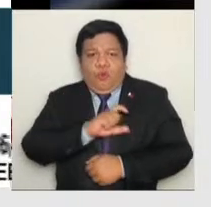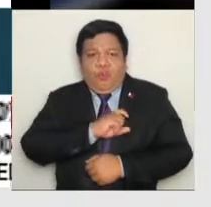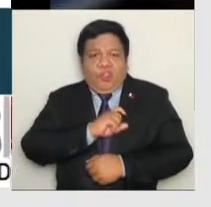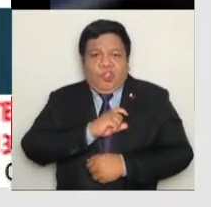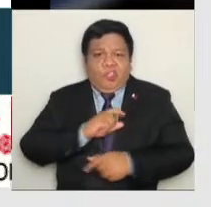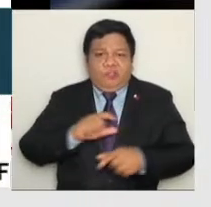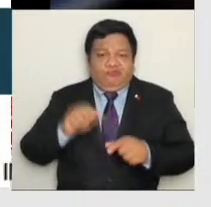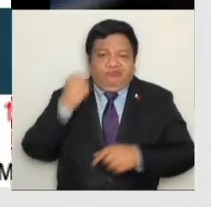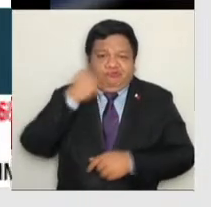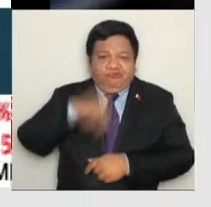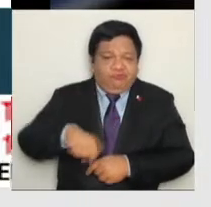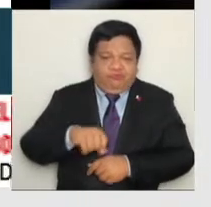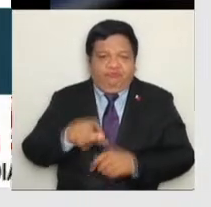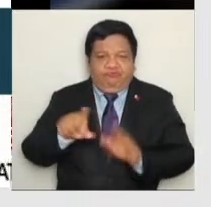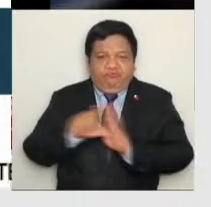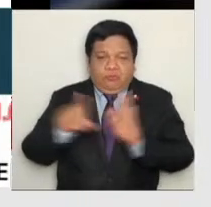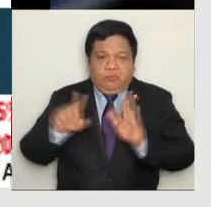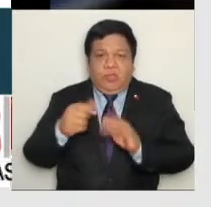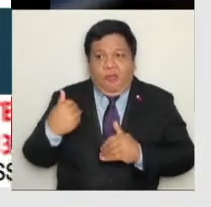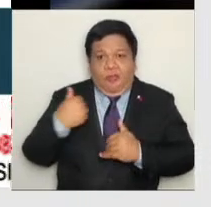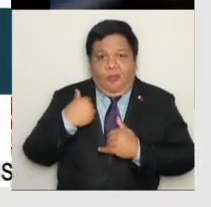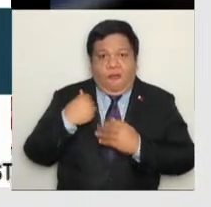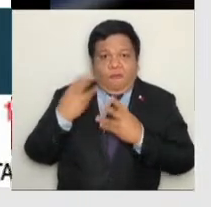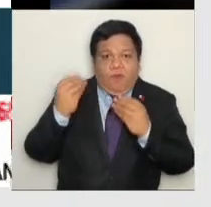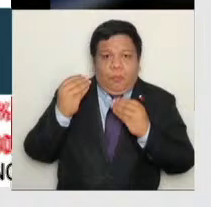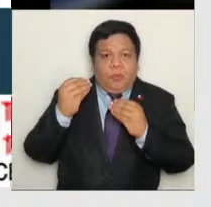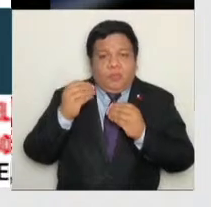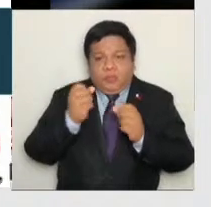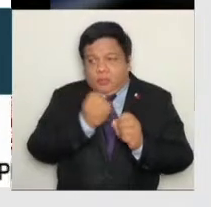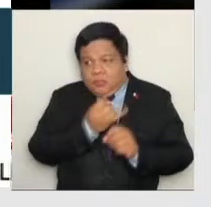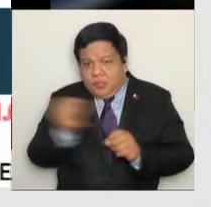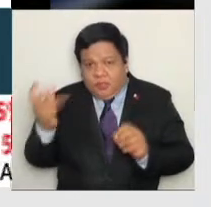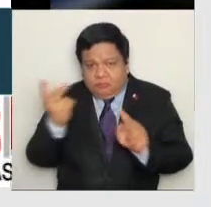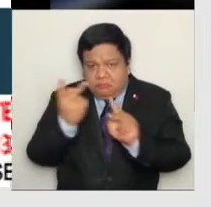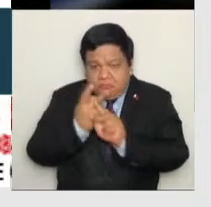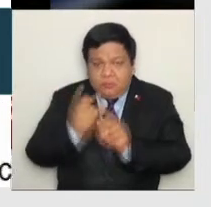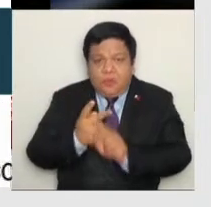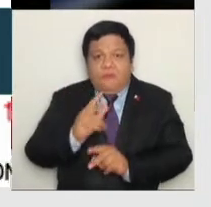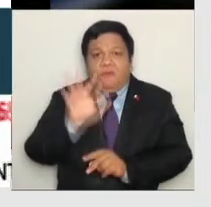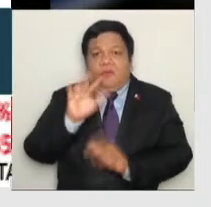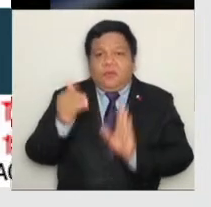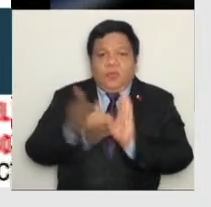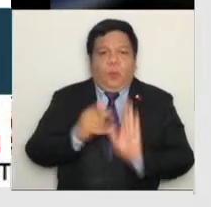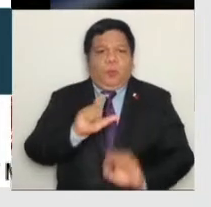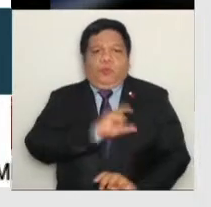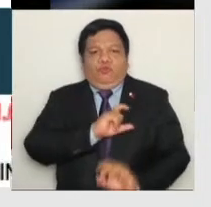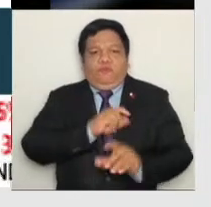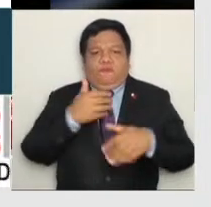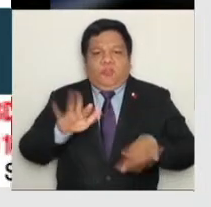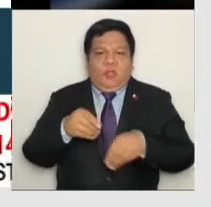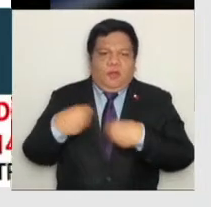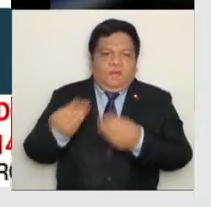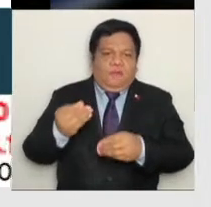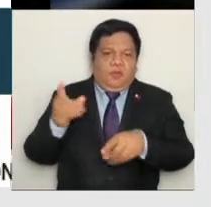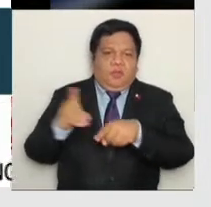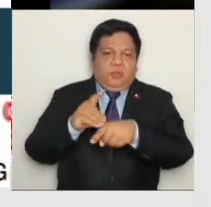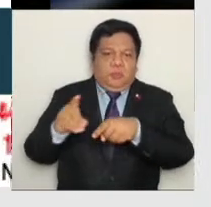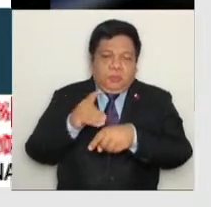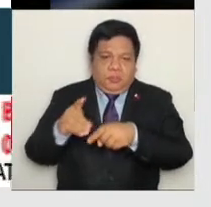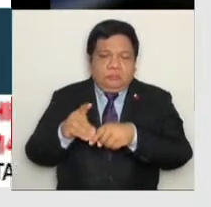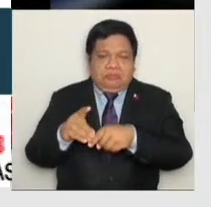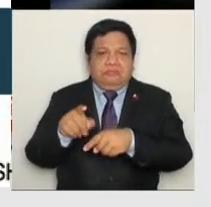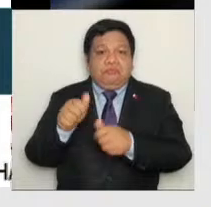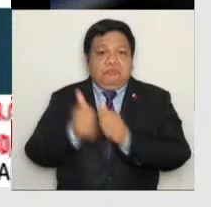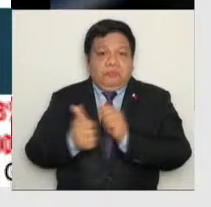he came up with statistics that 5,000 cops have been disciplined. I think that shows that the Philippine state has